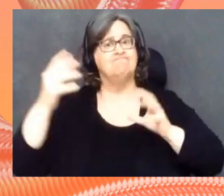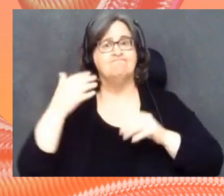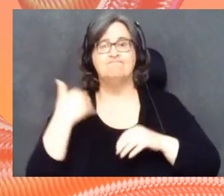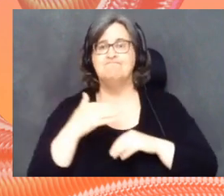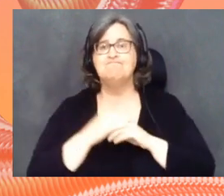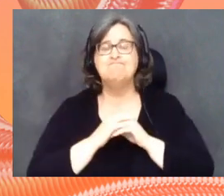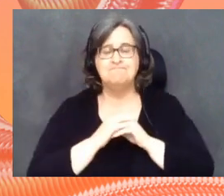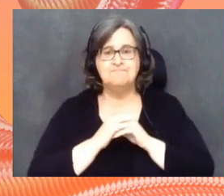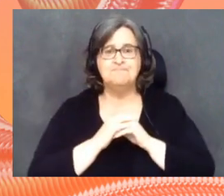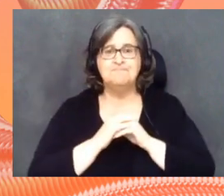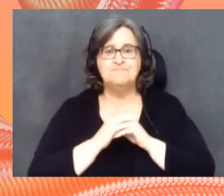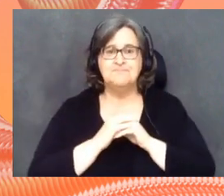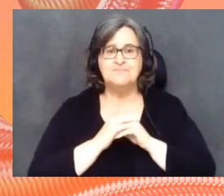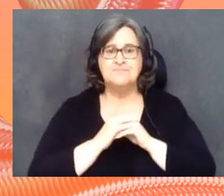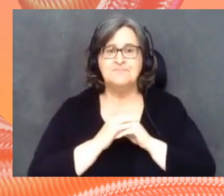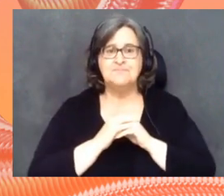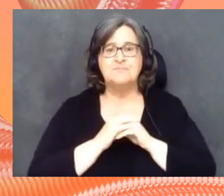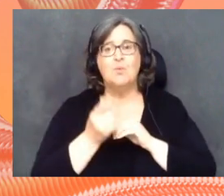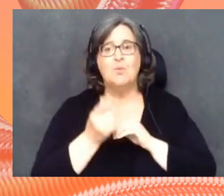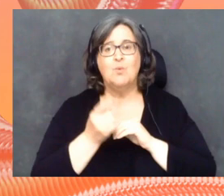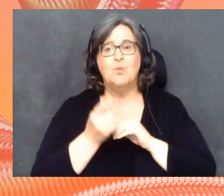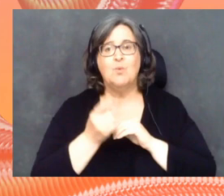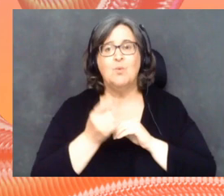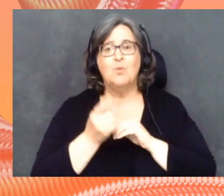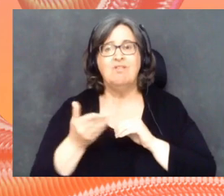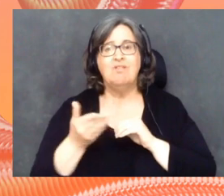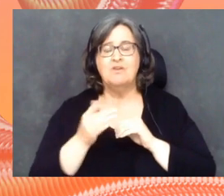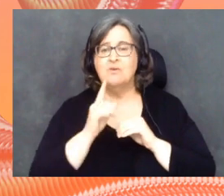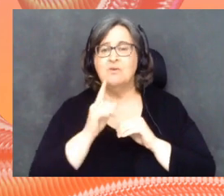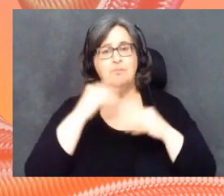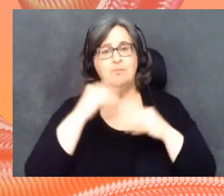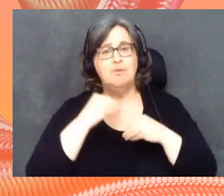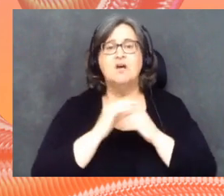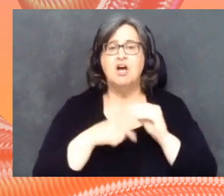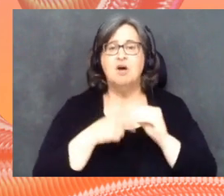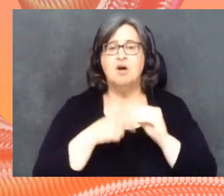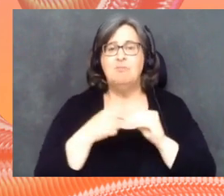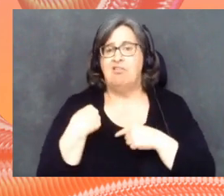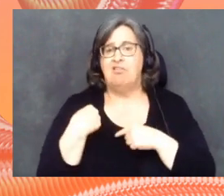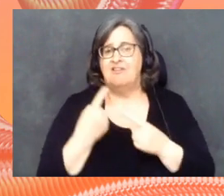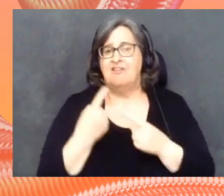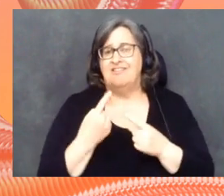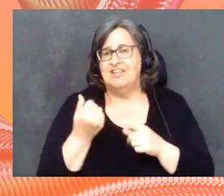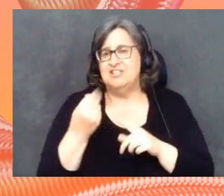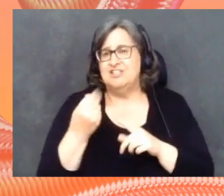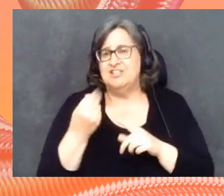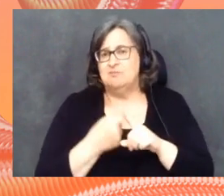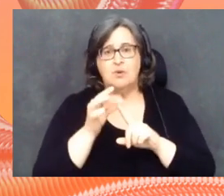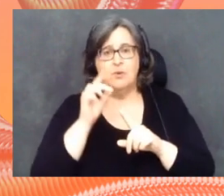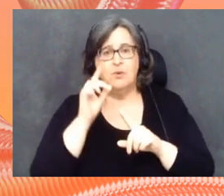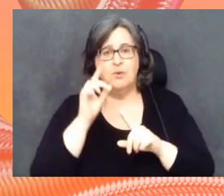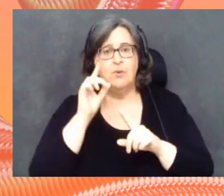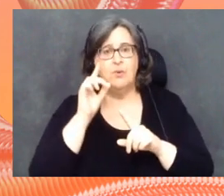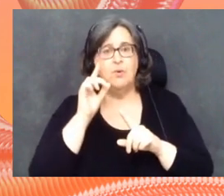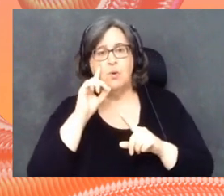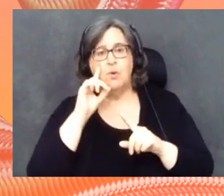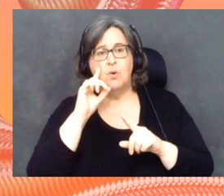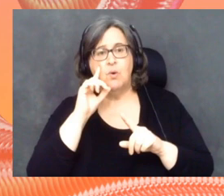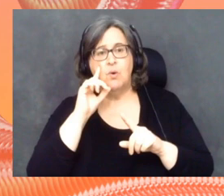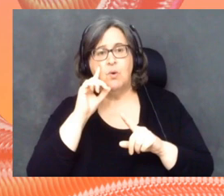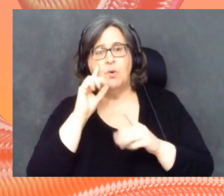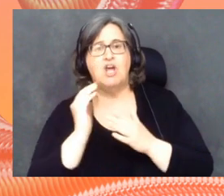And one of the things that's been beautiful about the last few months, especially, is to witness that our movements for racial